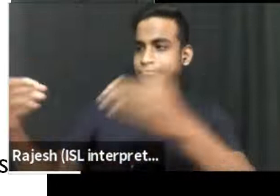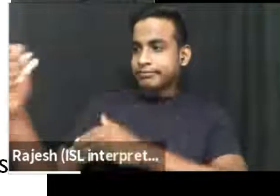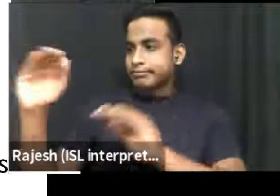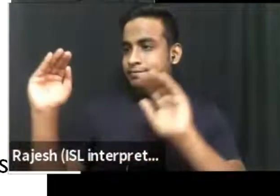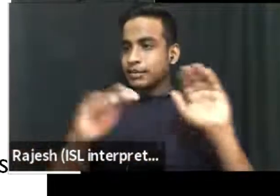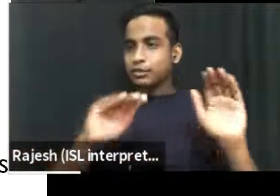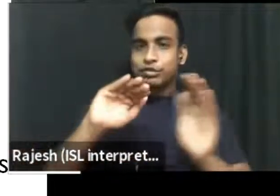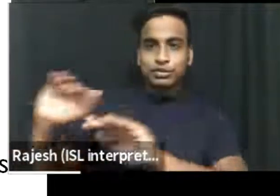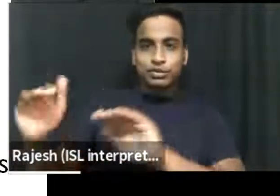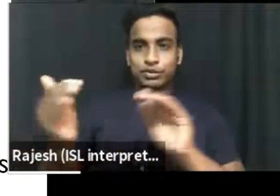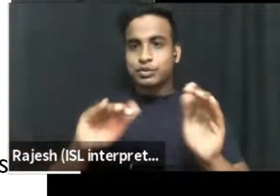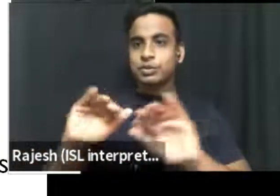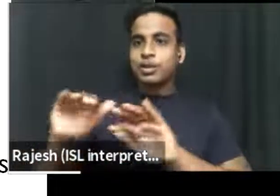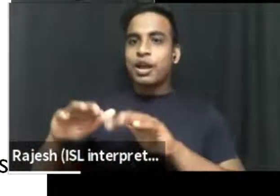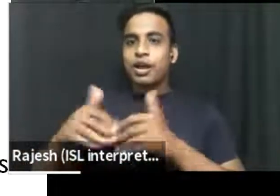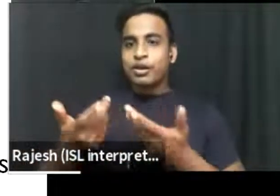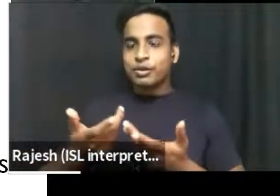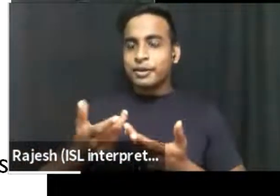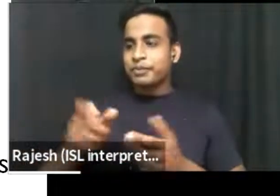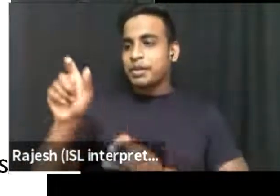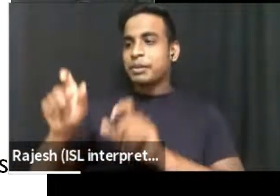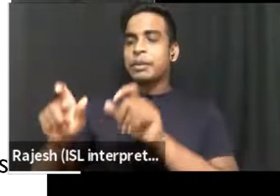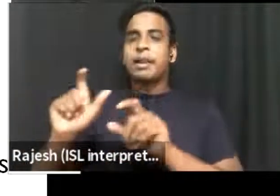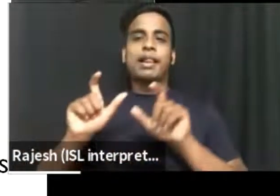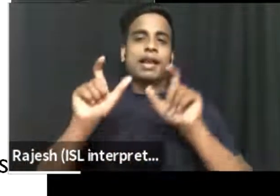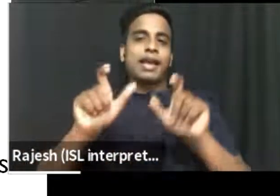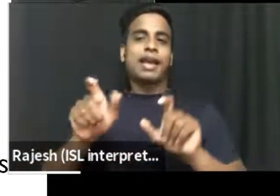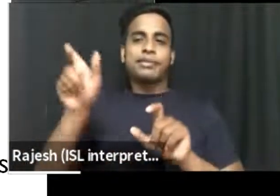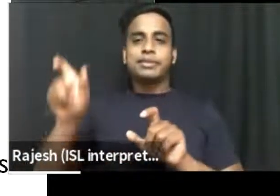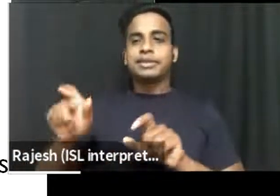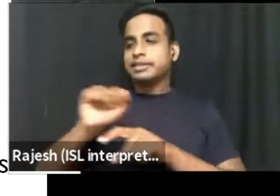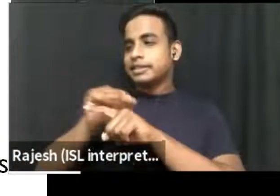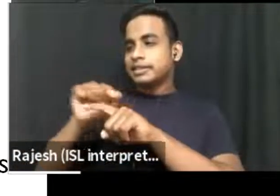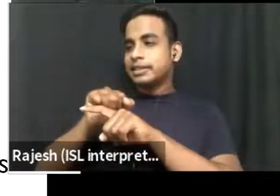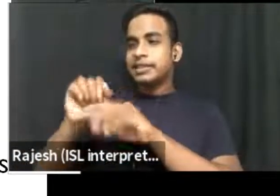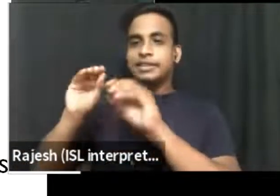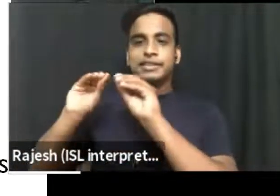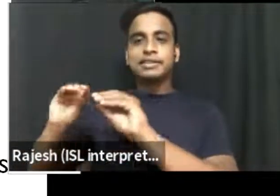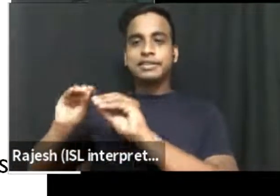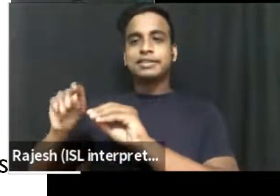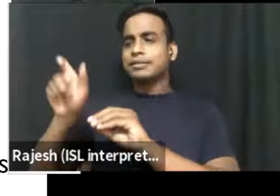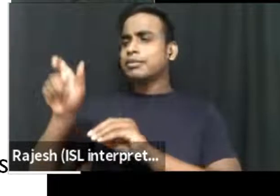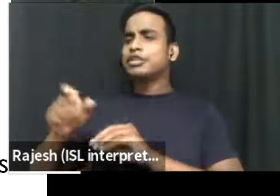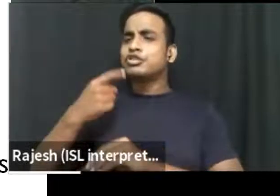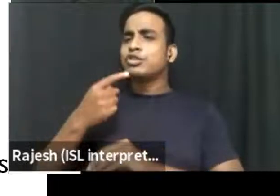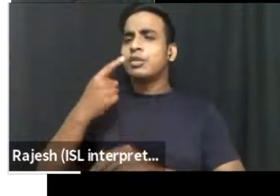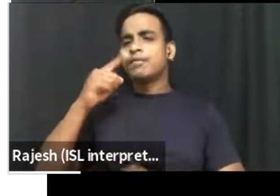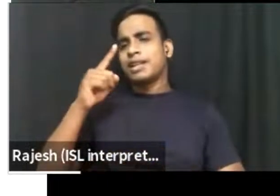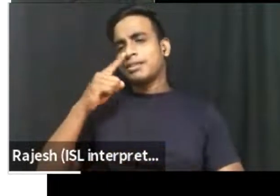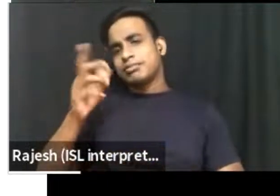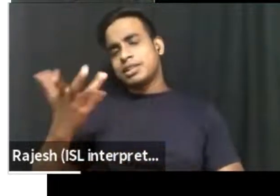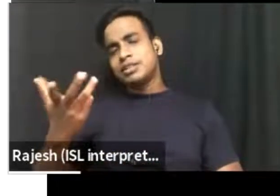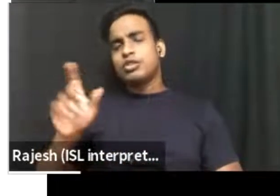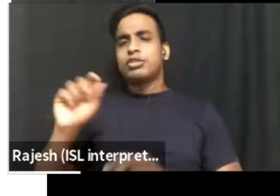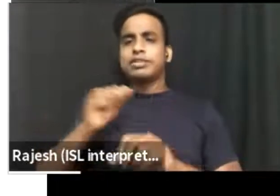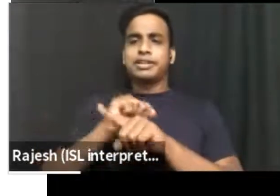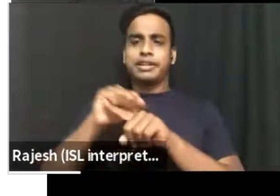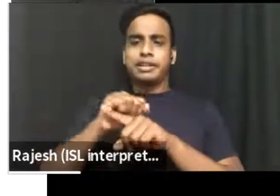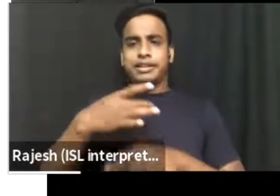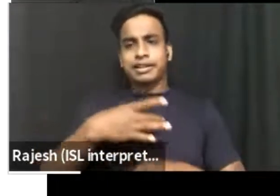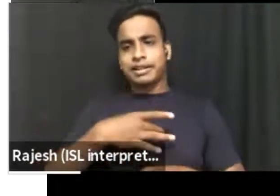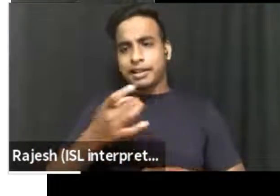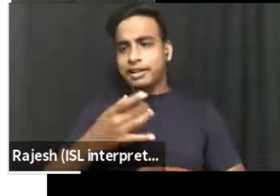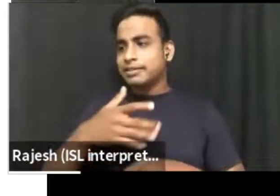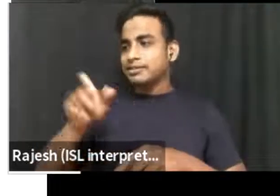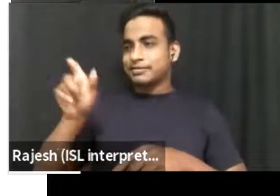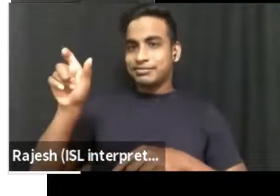be people who are trained to look after, but how can we train and compensate?